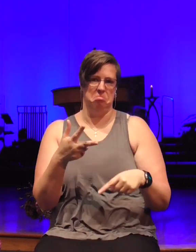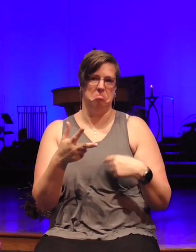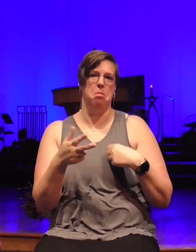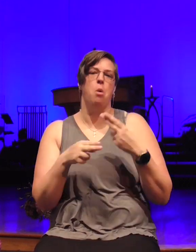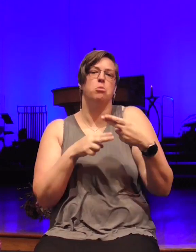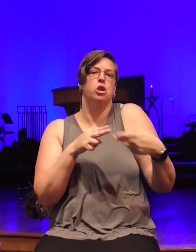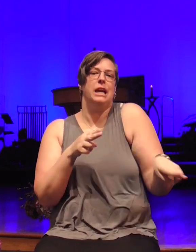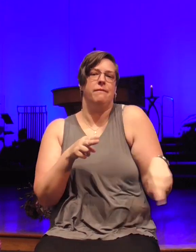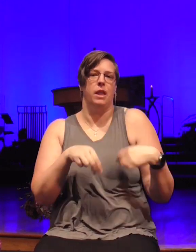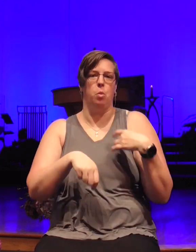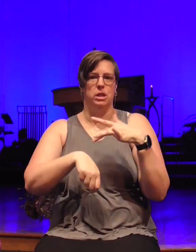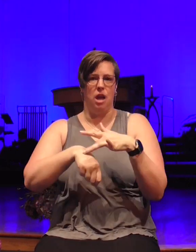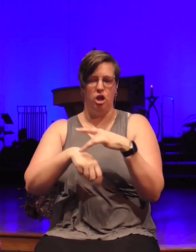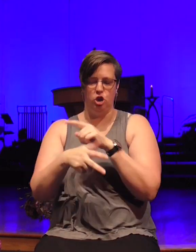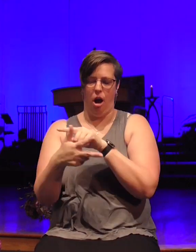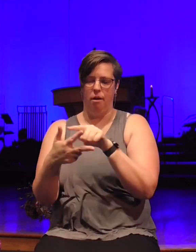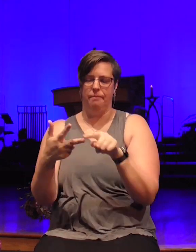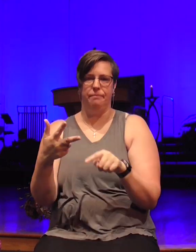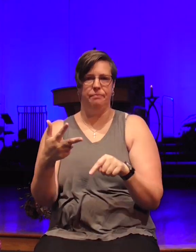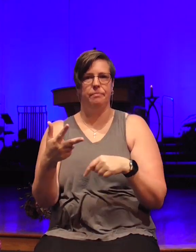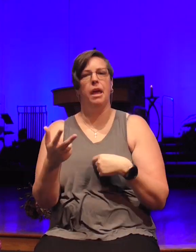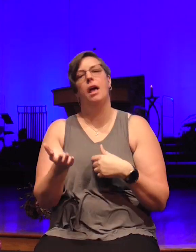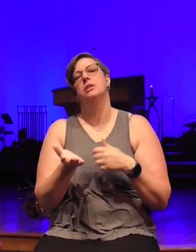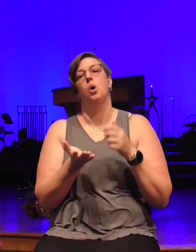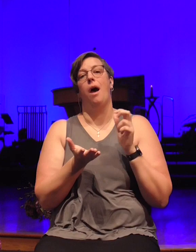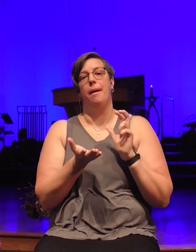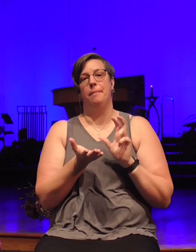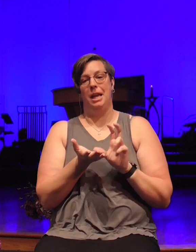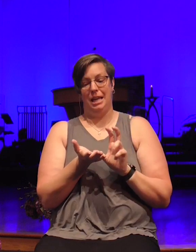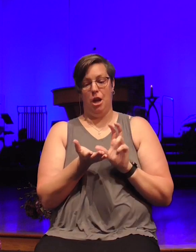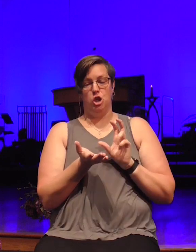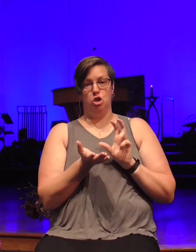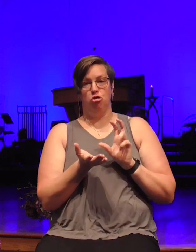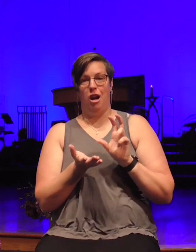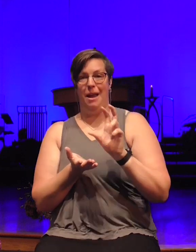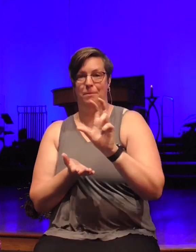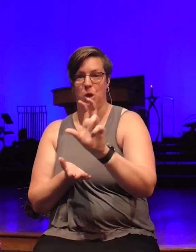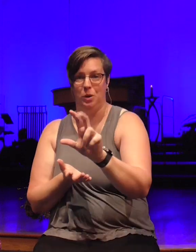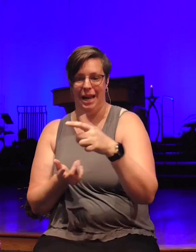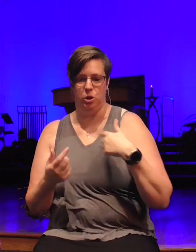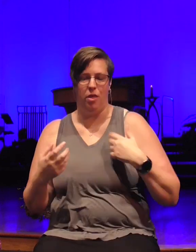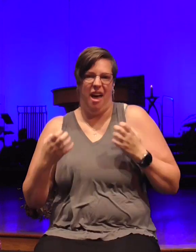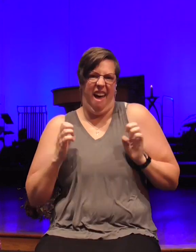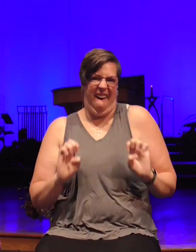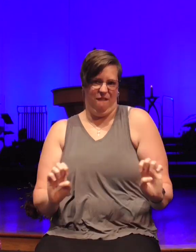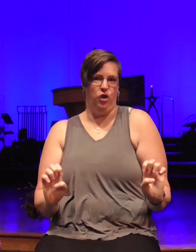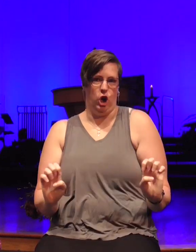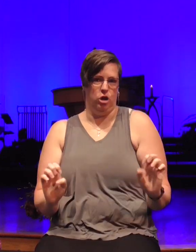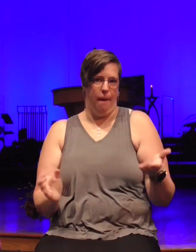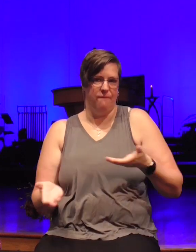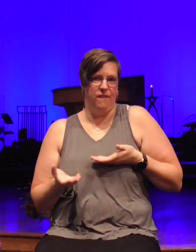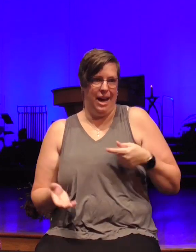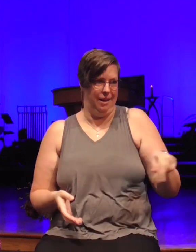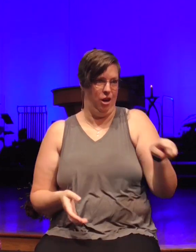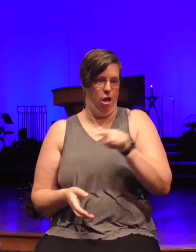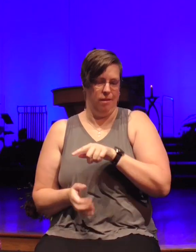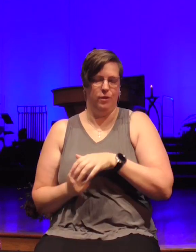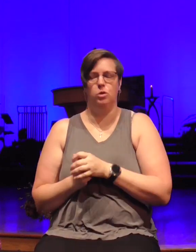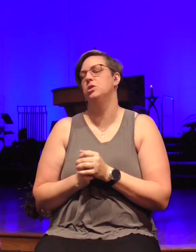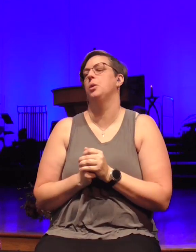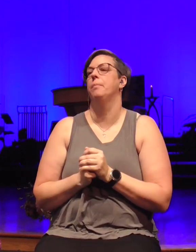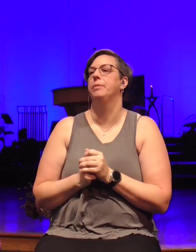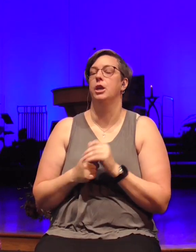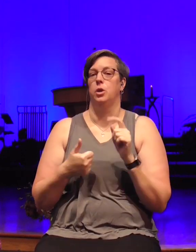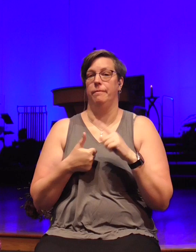explore as contributions to this effort that I'm inviting us into. And so the first